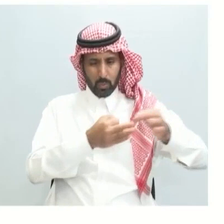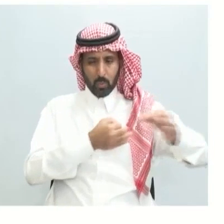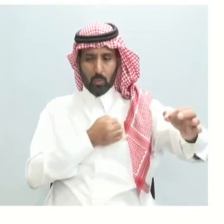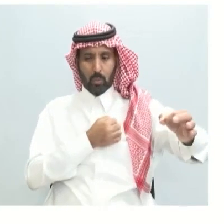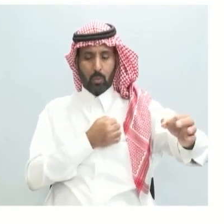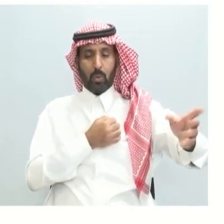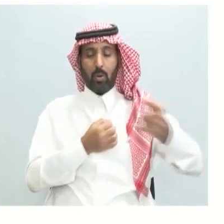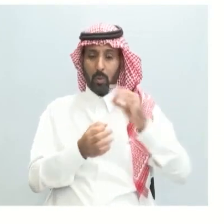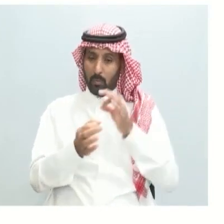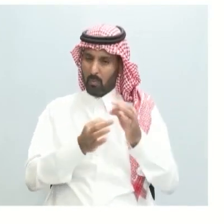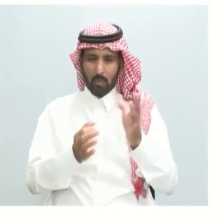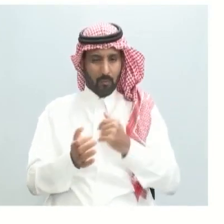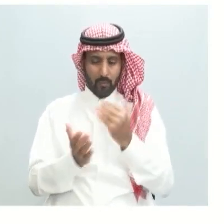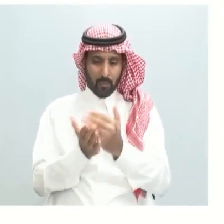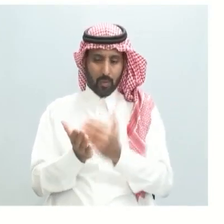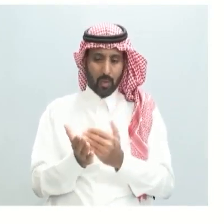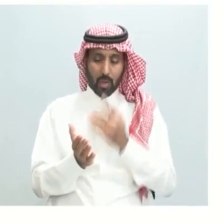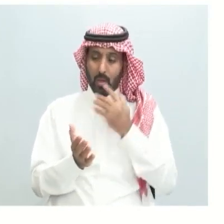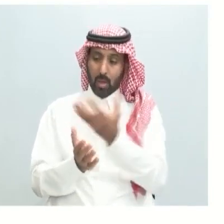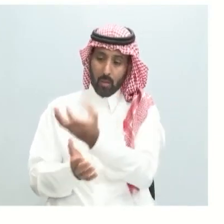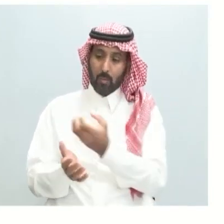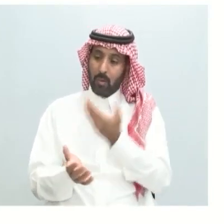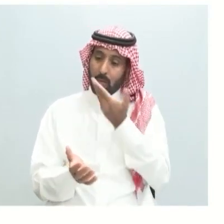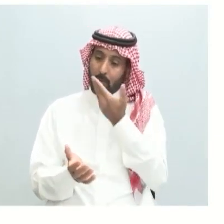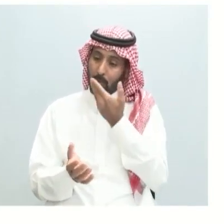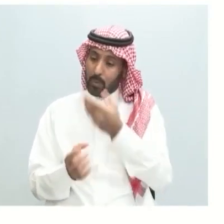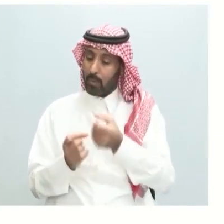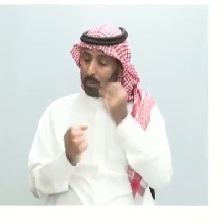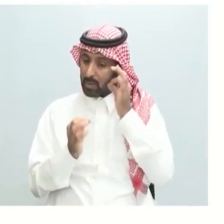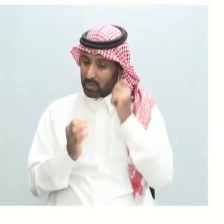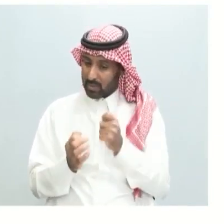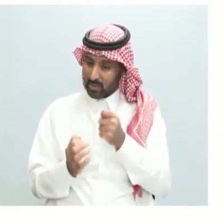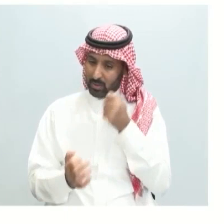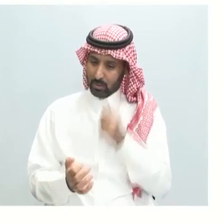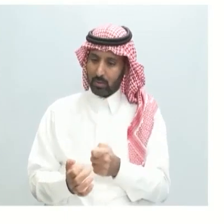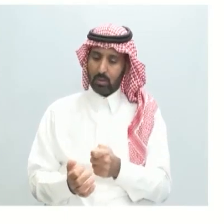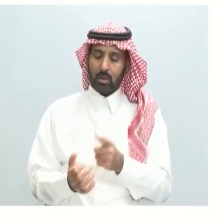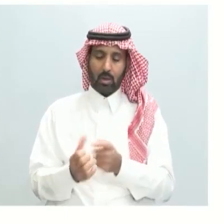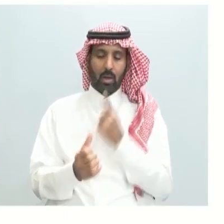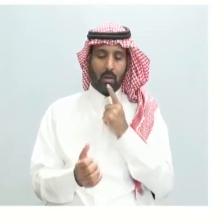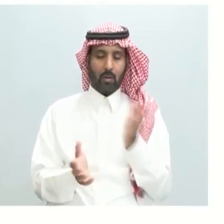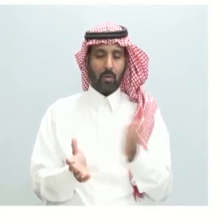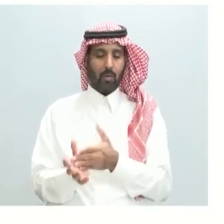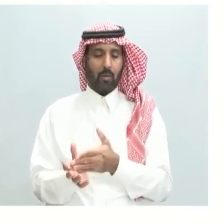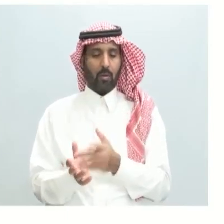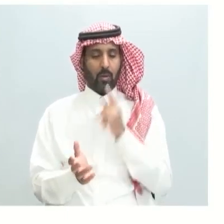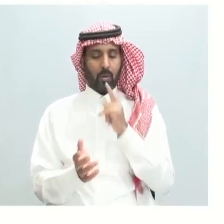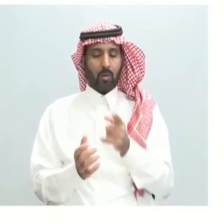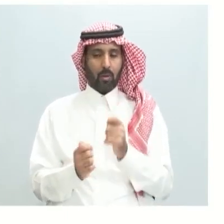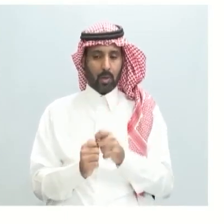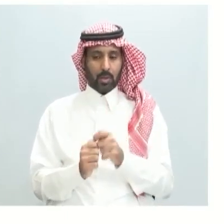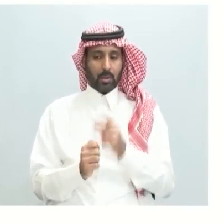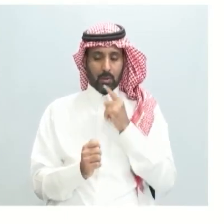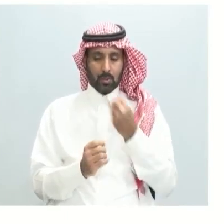without any plants, a source of water, clever and original, become or make